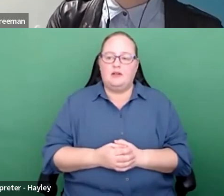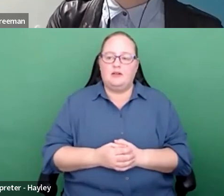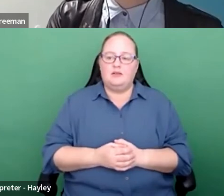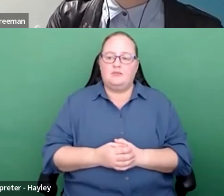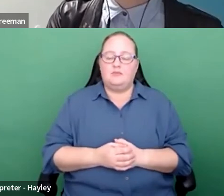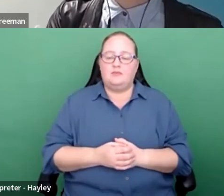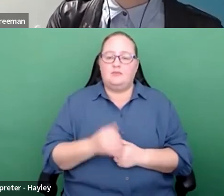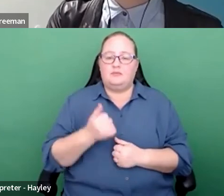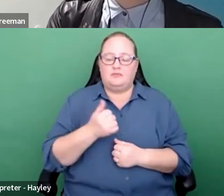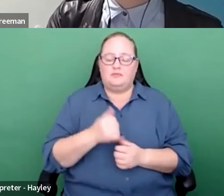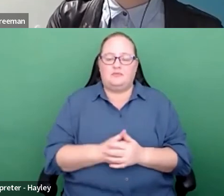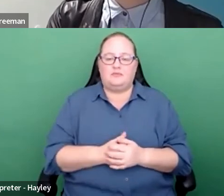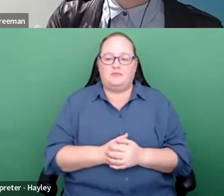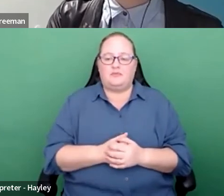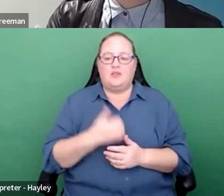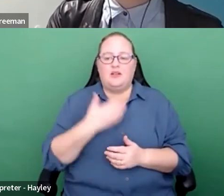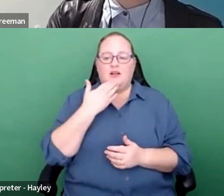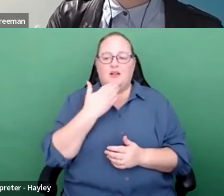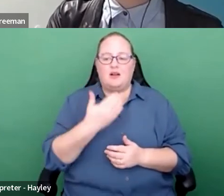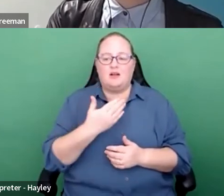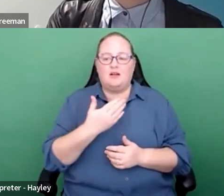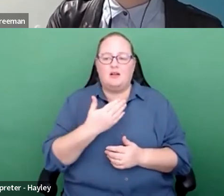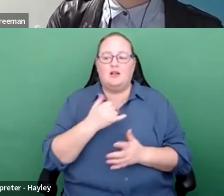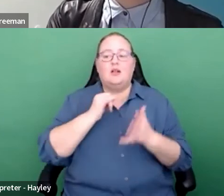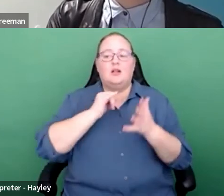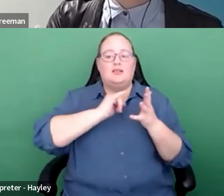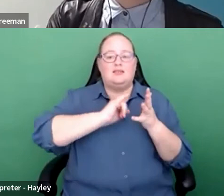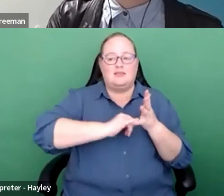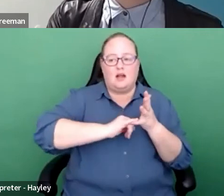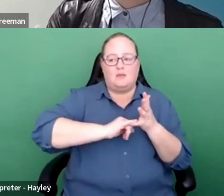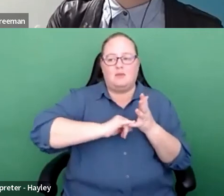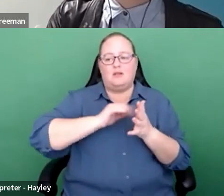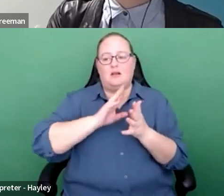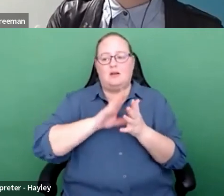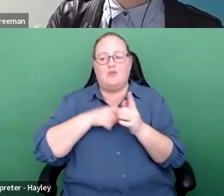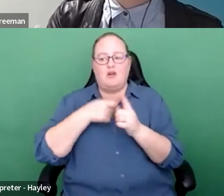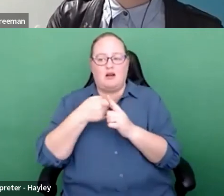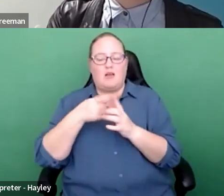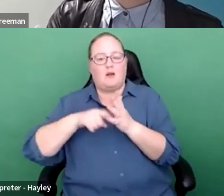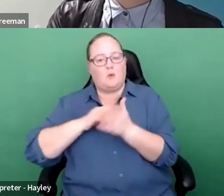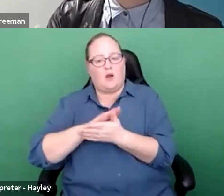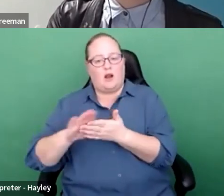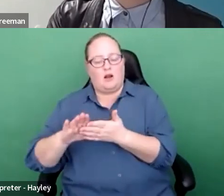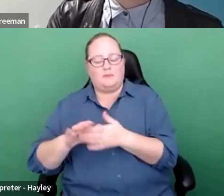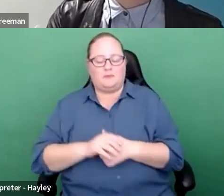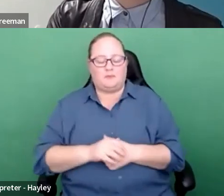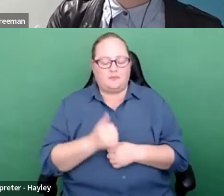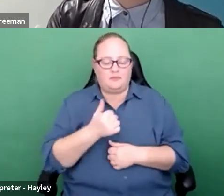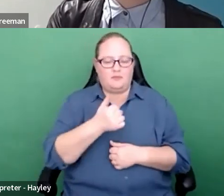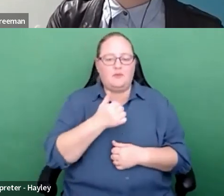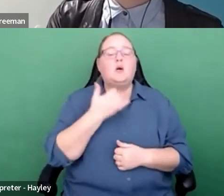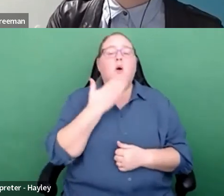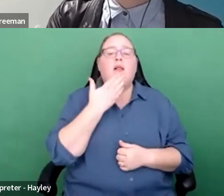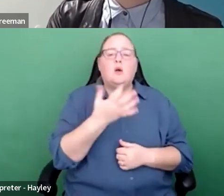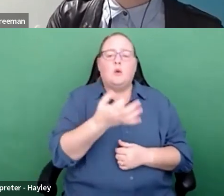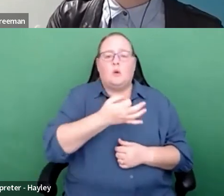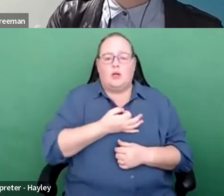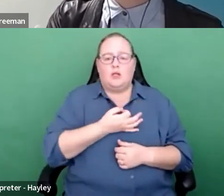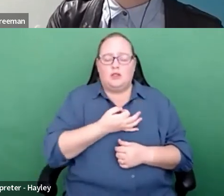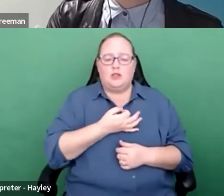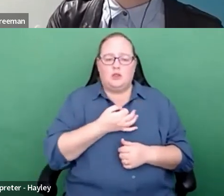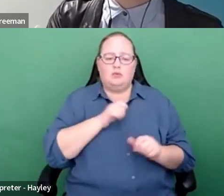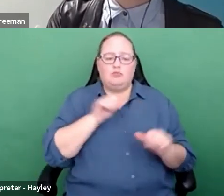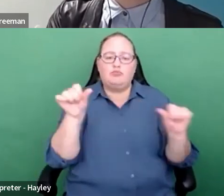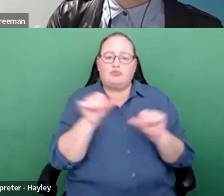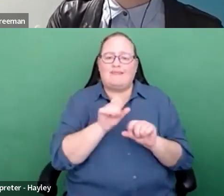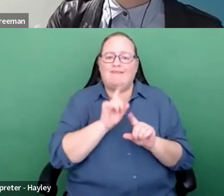Thank you, Alpa. Thank you. Mayanka, then Johannes. Yeah. Thank you, Faraz, for the question. I'll try to keep it very, very brief